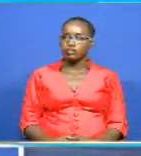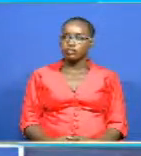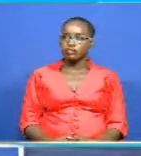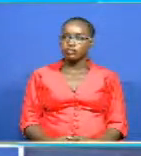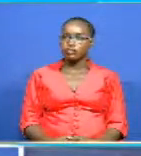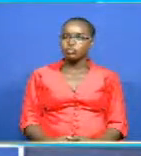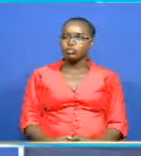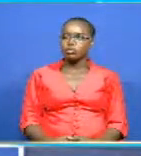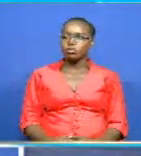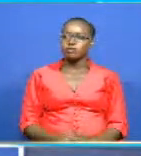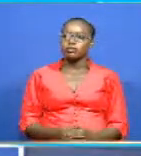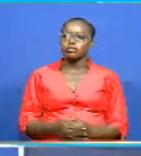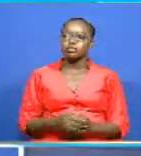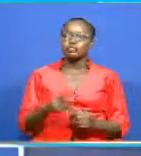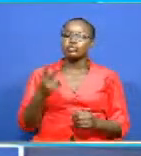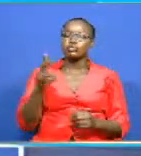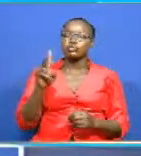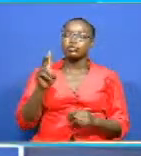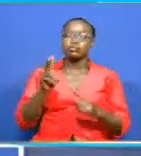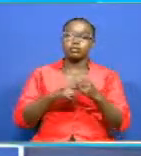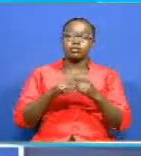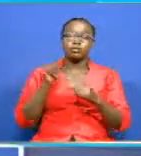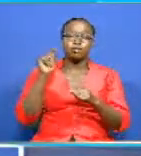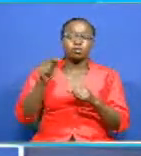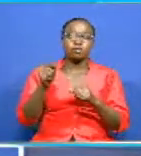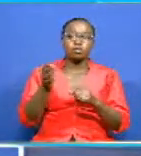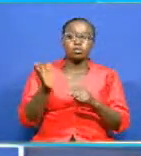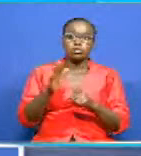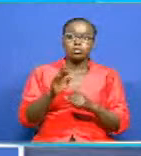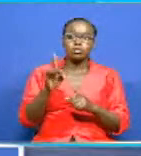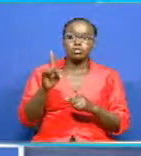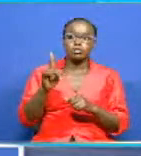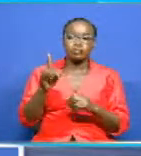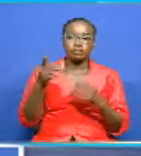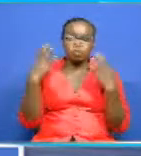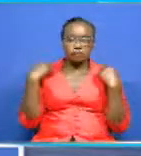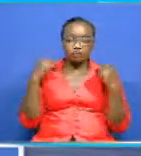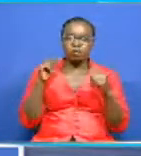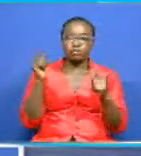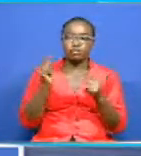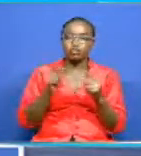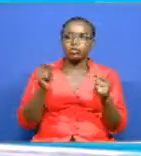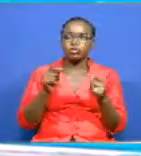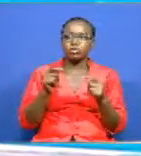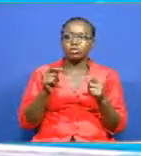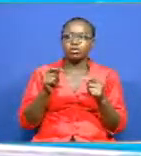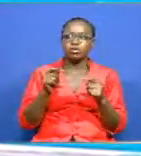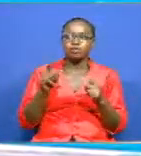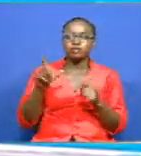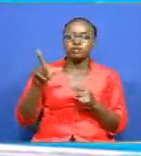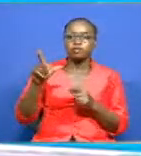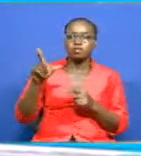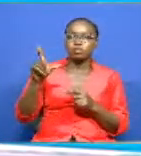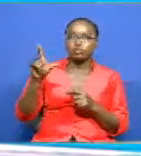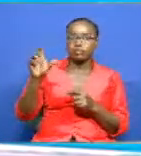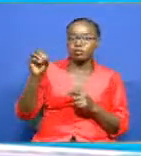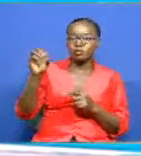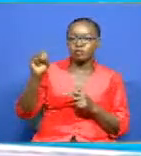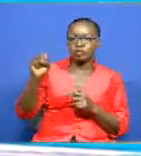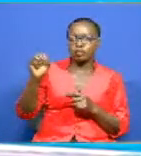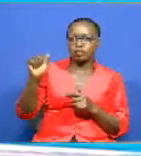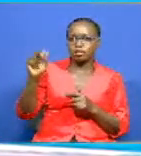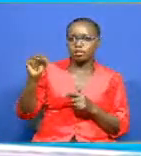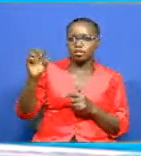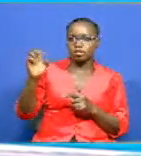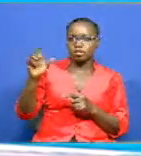Now, Anthony Davis scored 27 points in his return from a one-game injury haters as the Los Angeles Lakers remained unbeaten on the road with